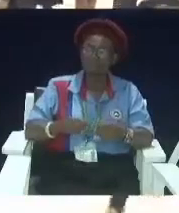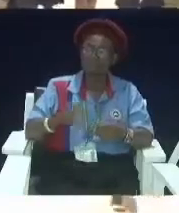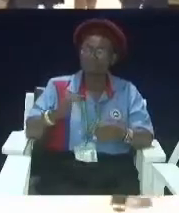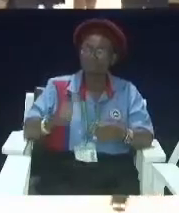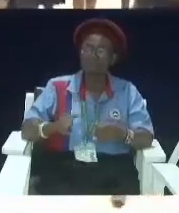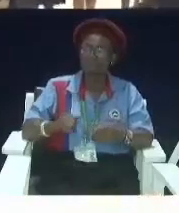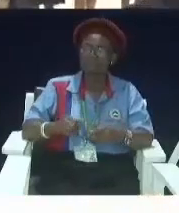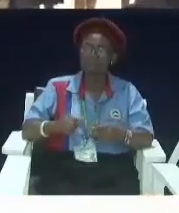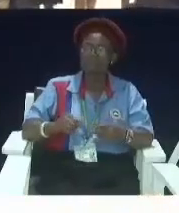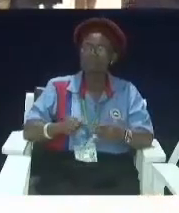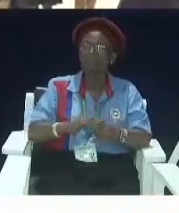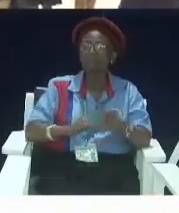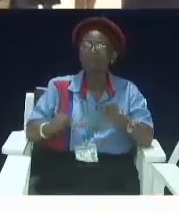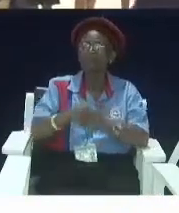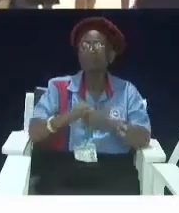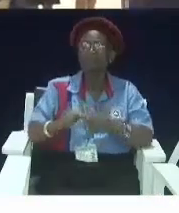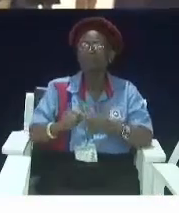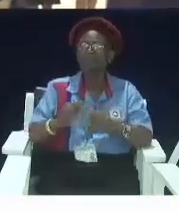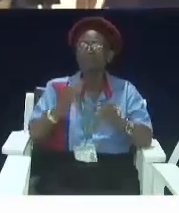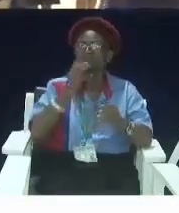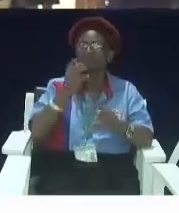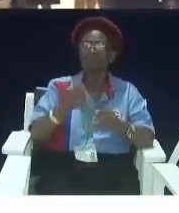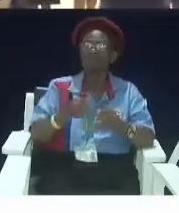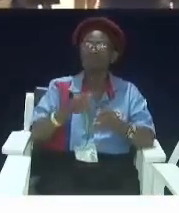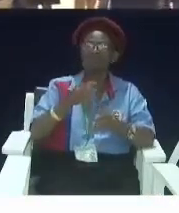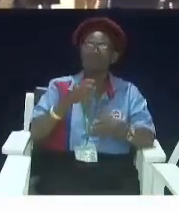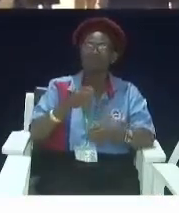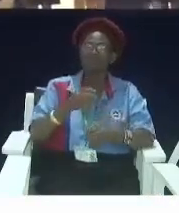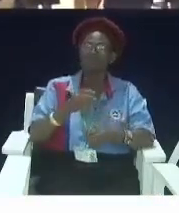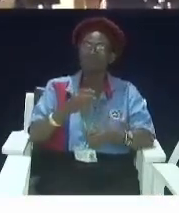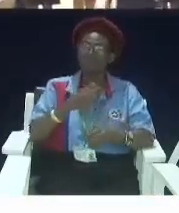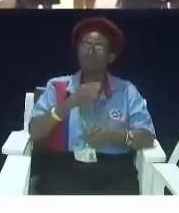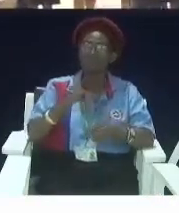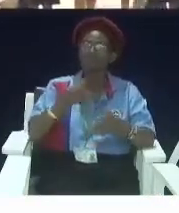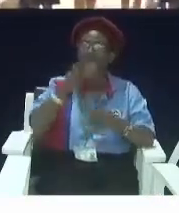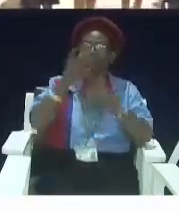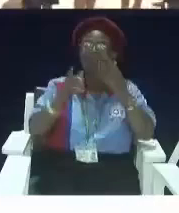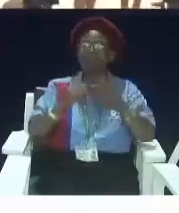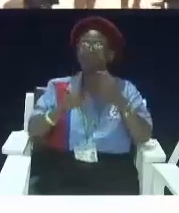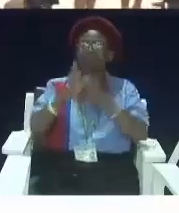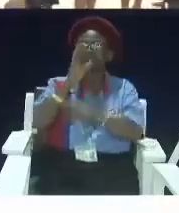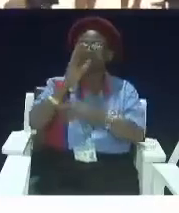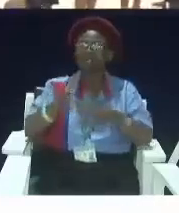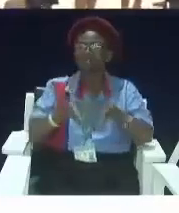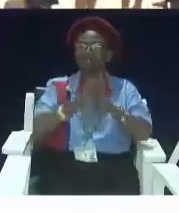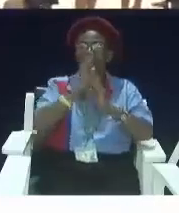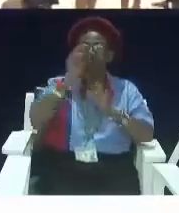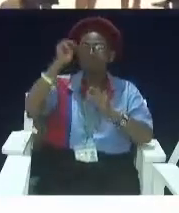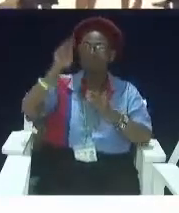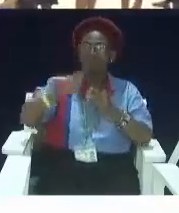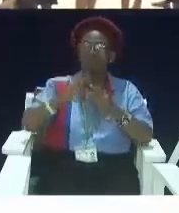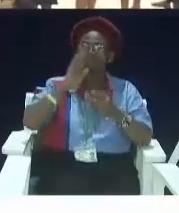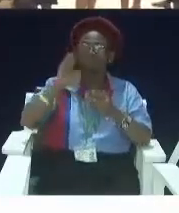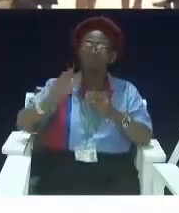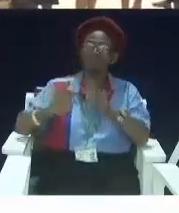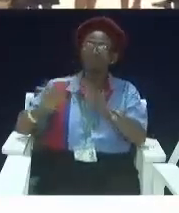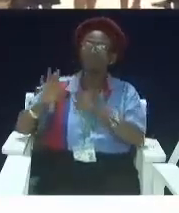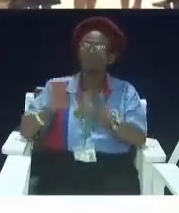Go ahead, cry to God, ask him to be merciful unto you, ask him to save your